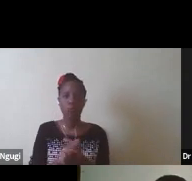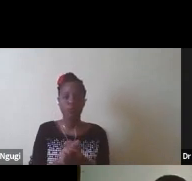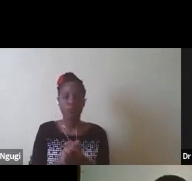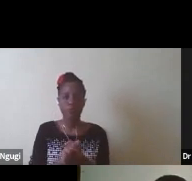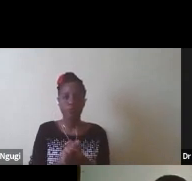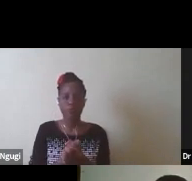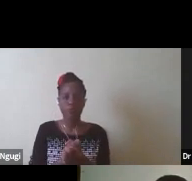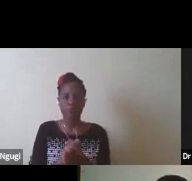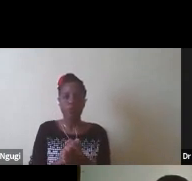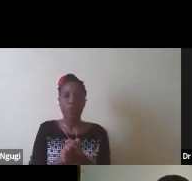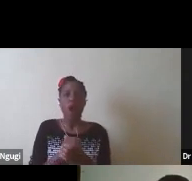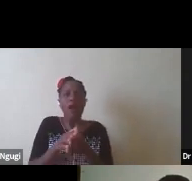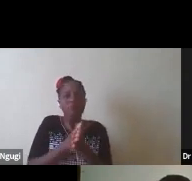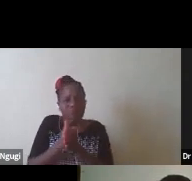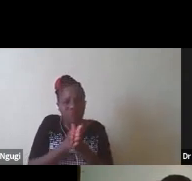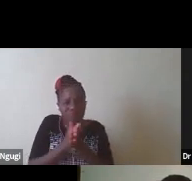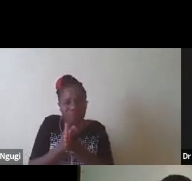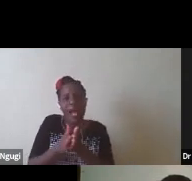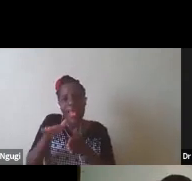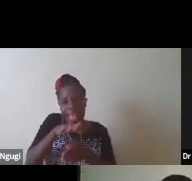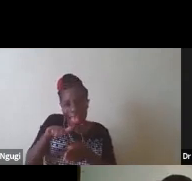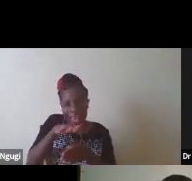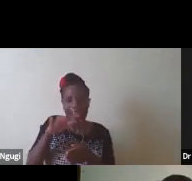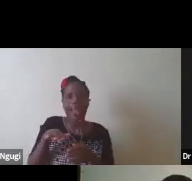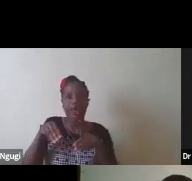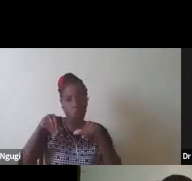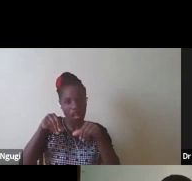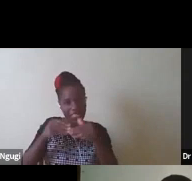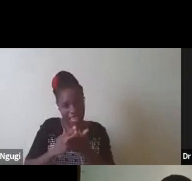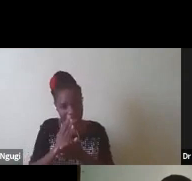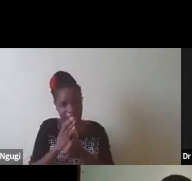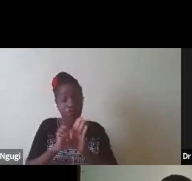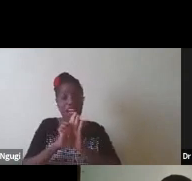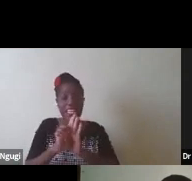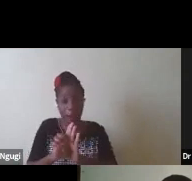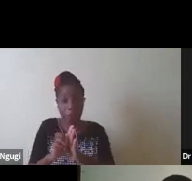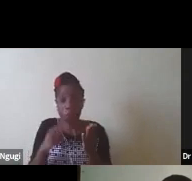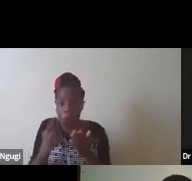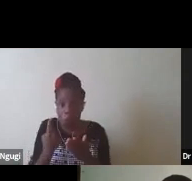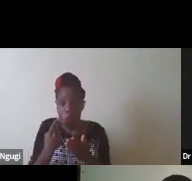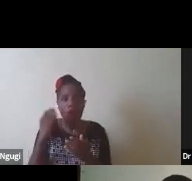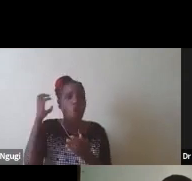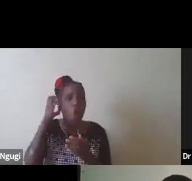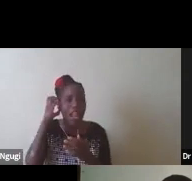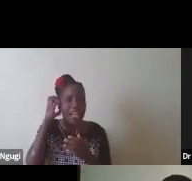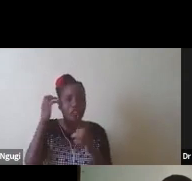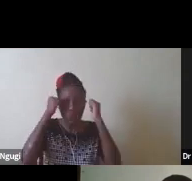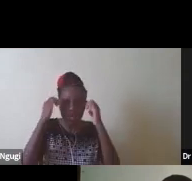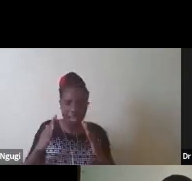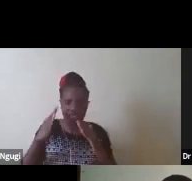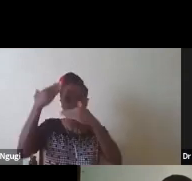can get the interest right from the very beginning. So for instance, the tertiary students, the university